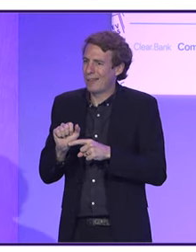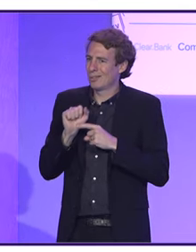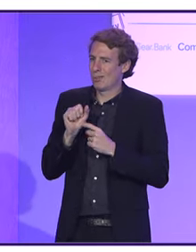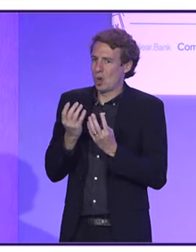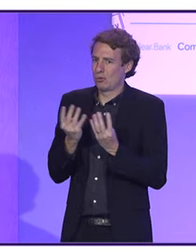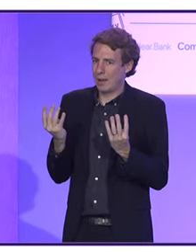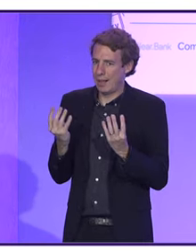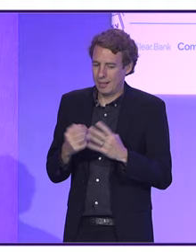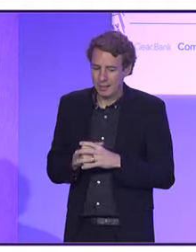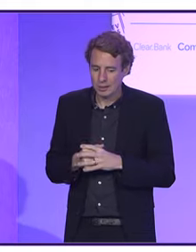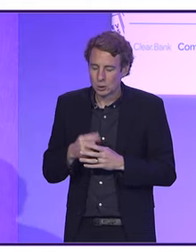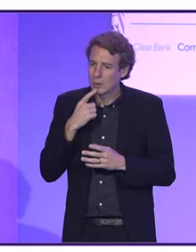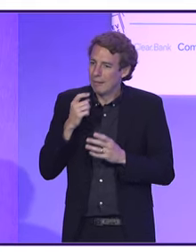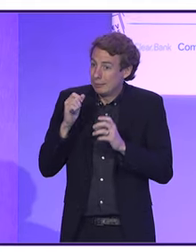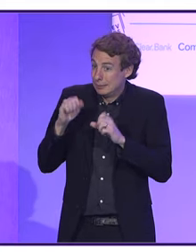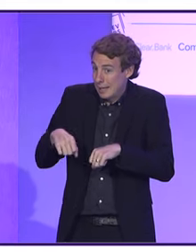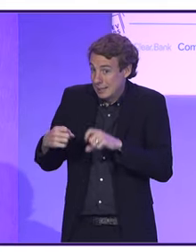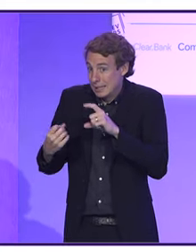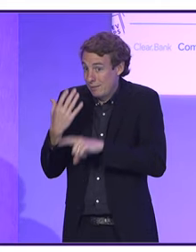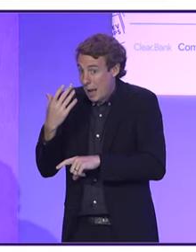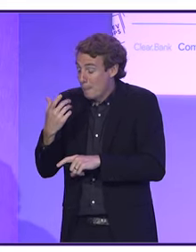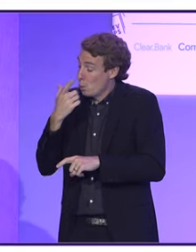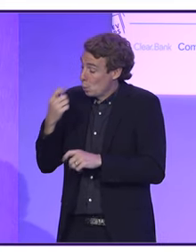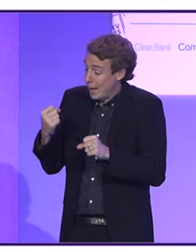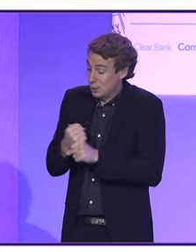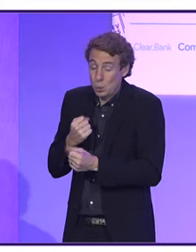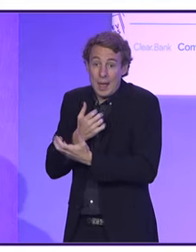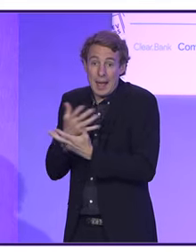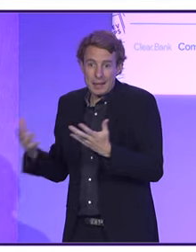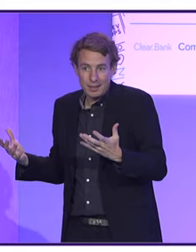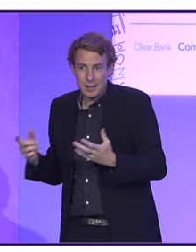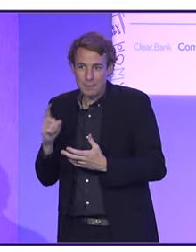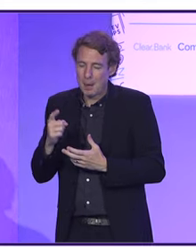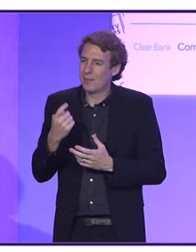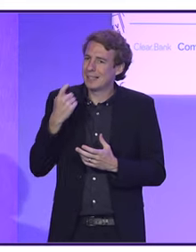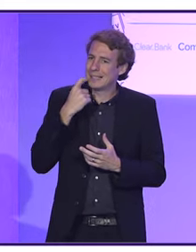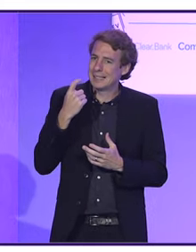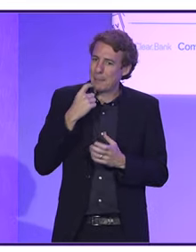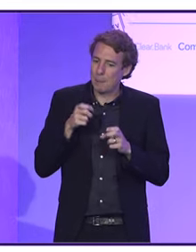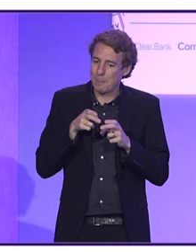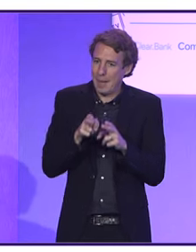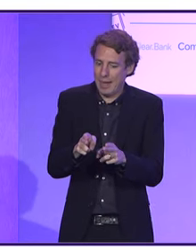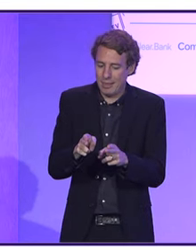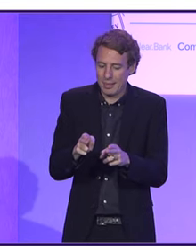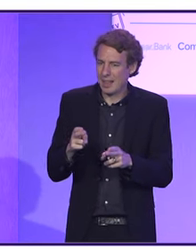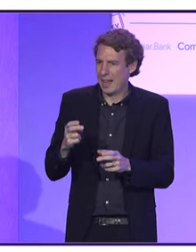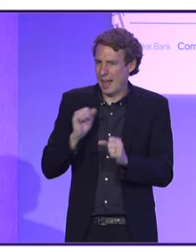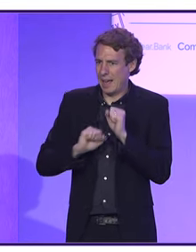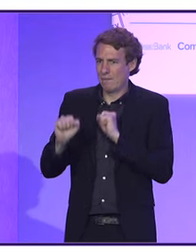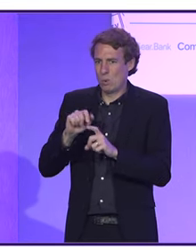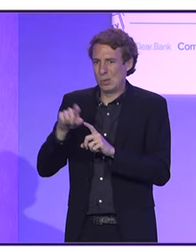say, sure, developers can do anything they like, but here's a nice simple path, this bit safe, avoid the pit trap over